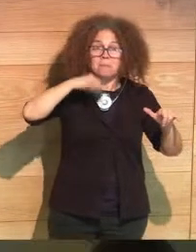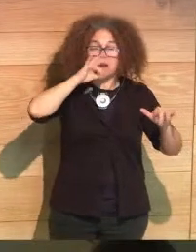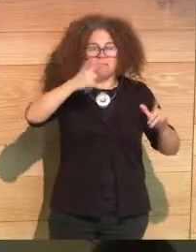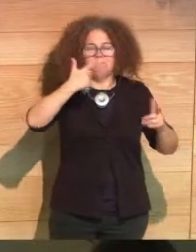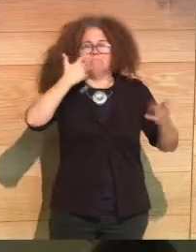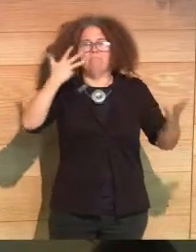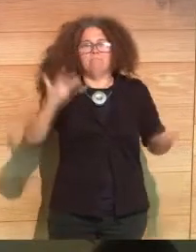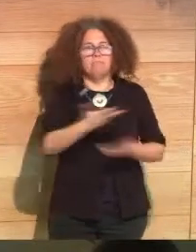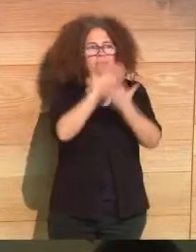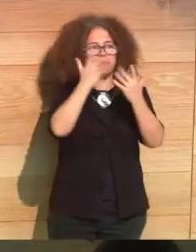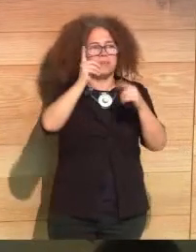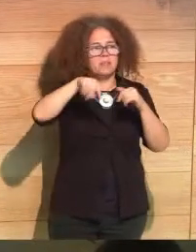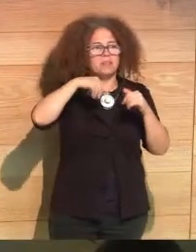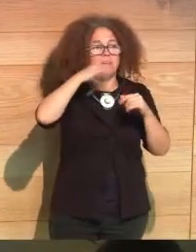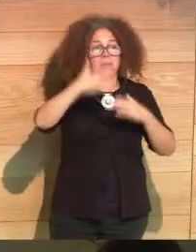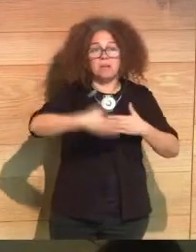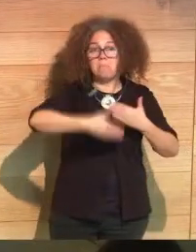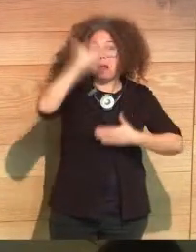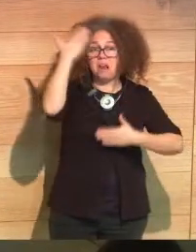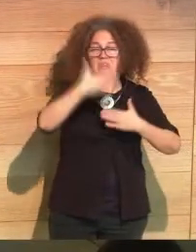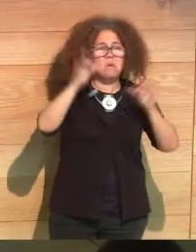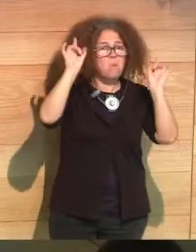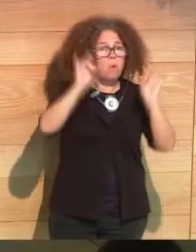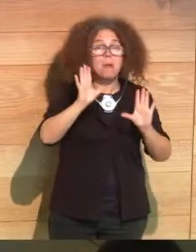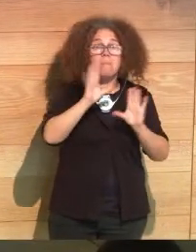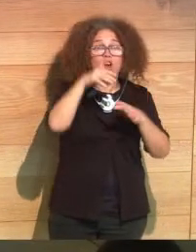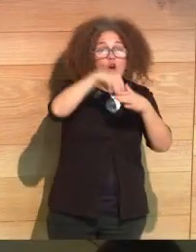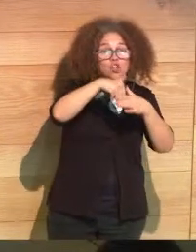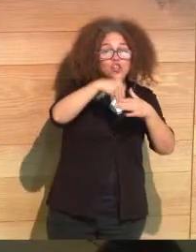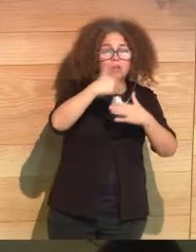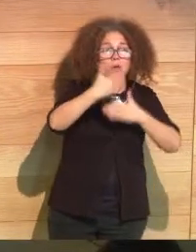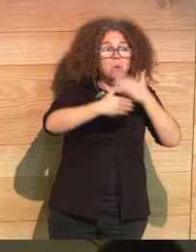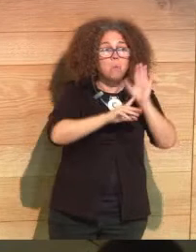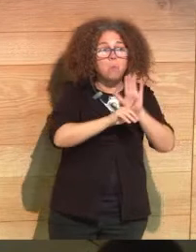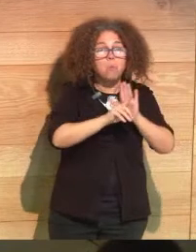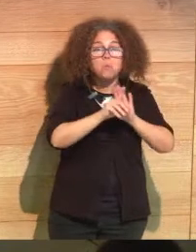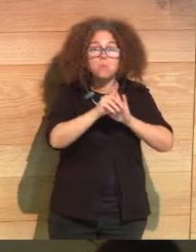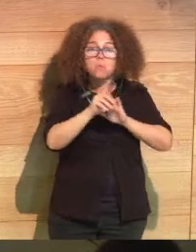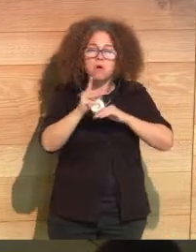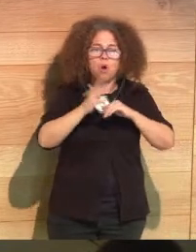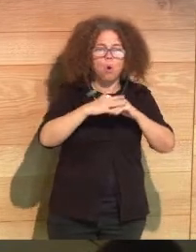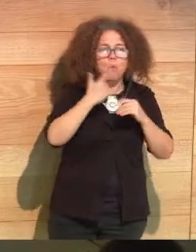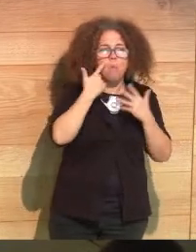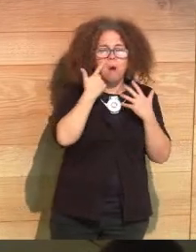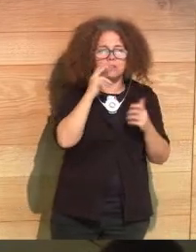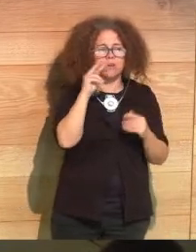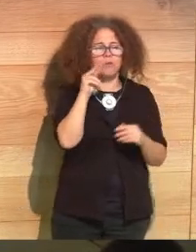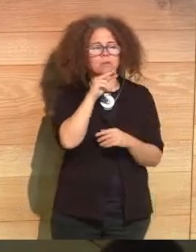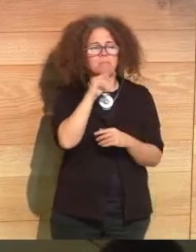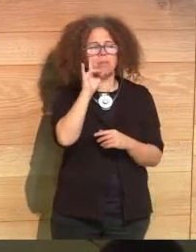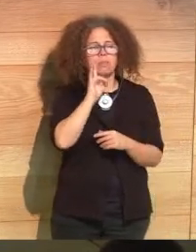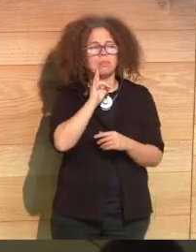content turned into something much more contemplative and slow. And